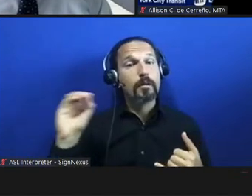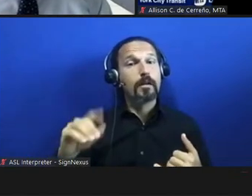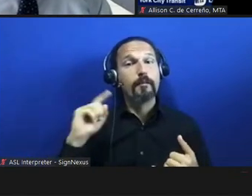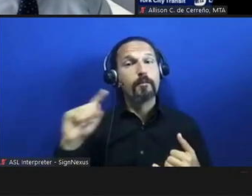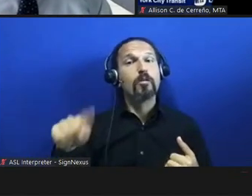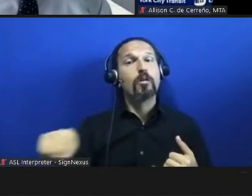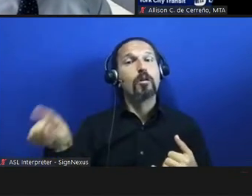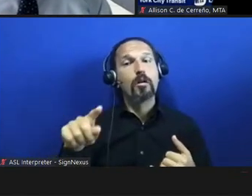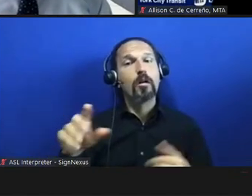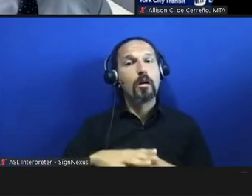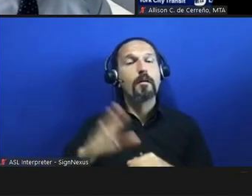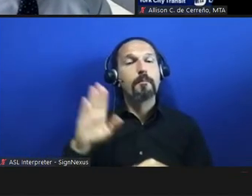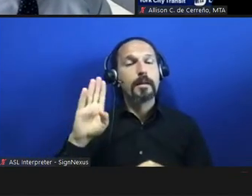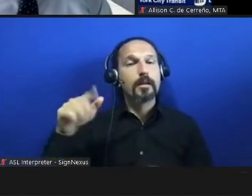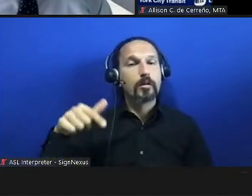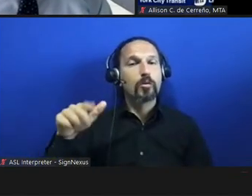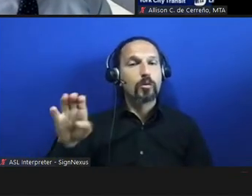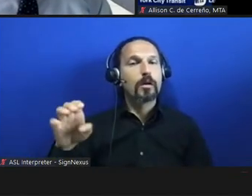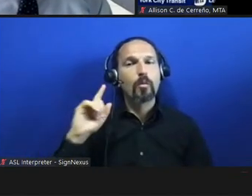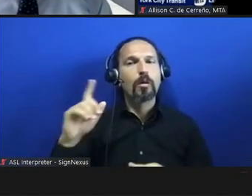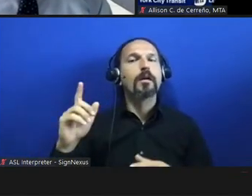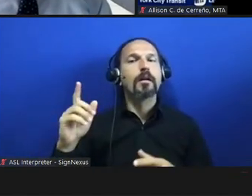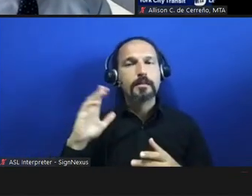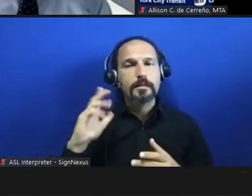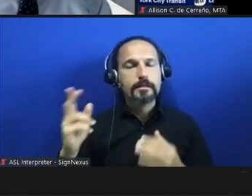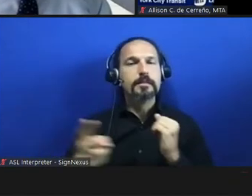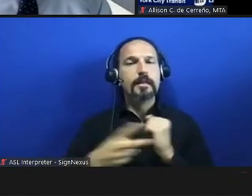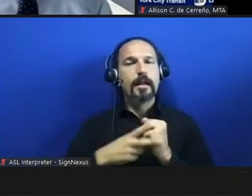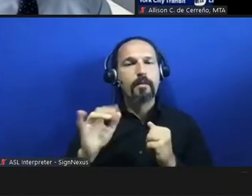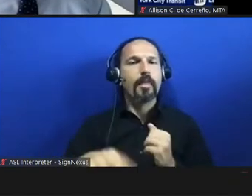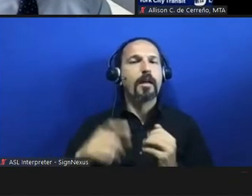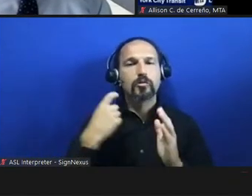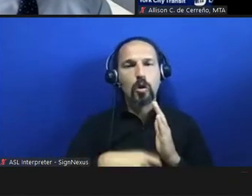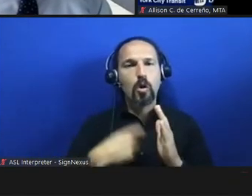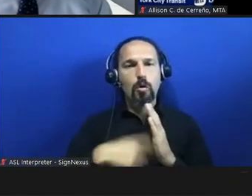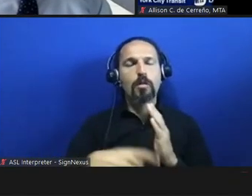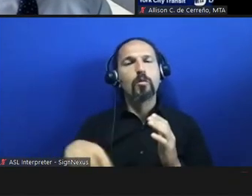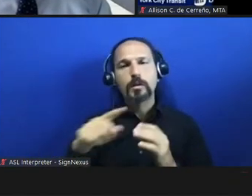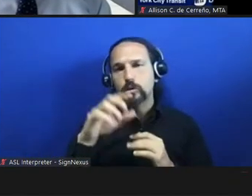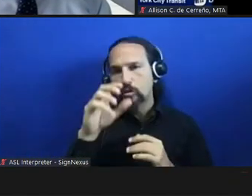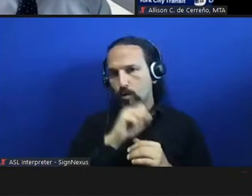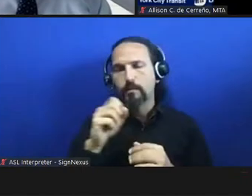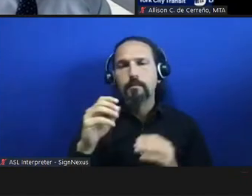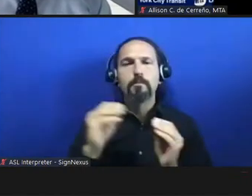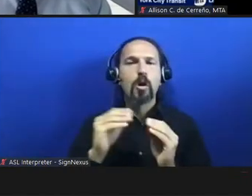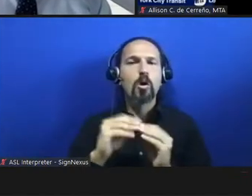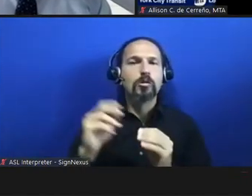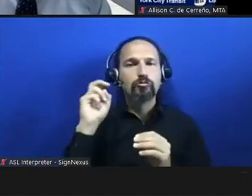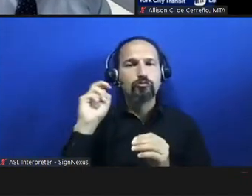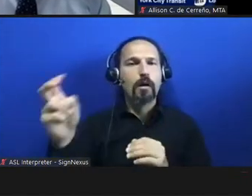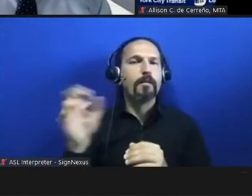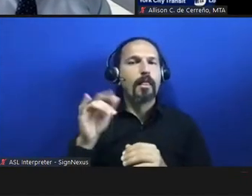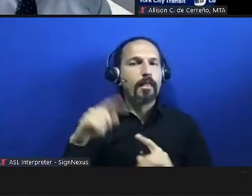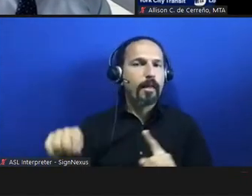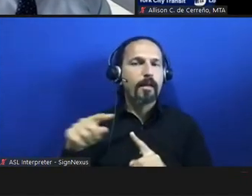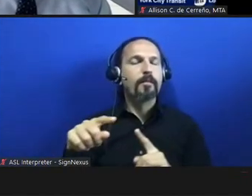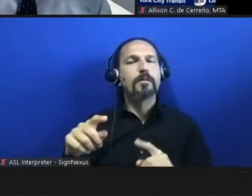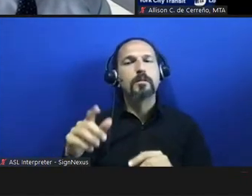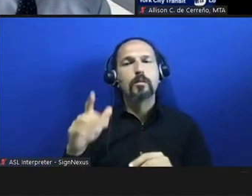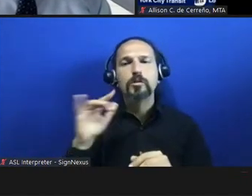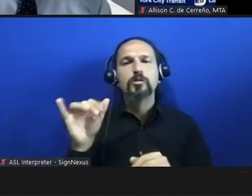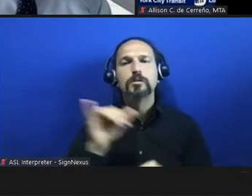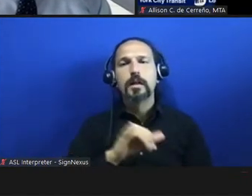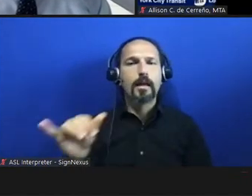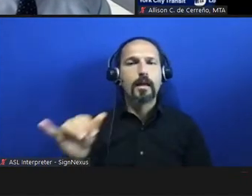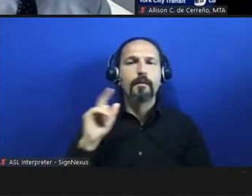amp Travelers on the BQE would go out of their way to save a toll we can assume there are many more Travelers like them we can assume they will do